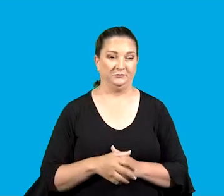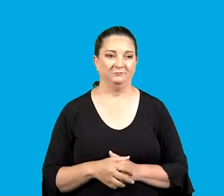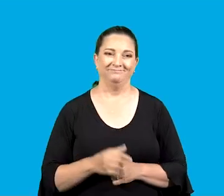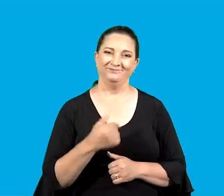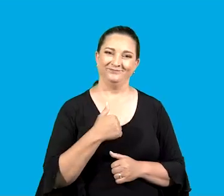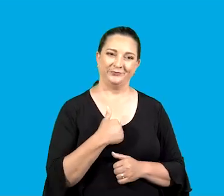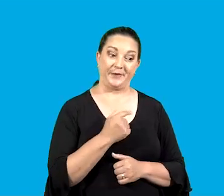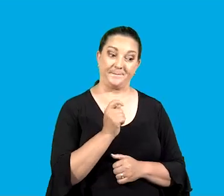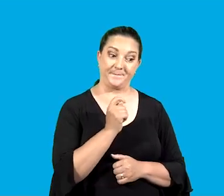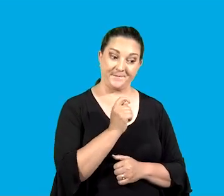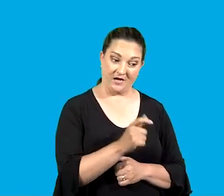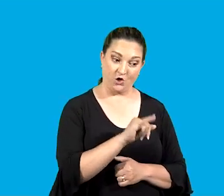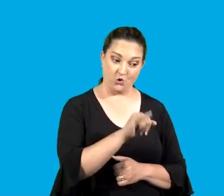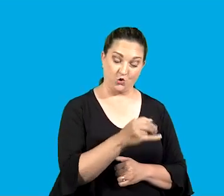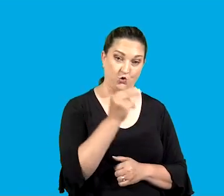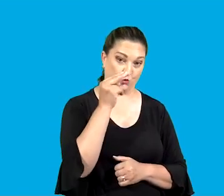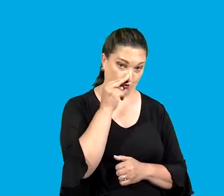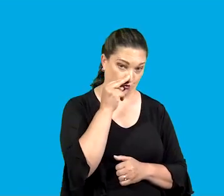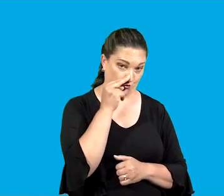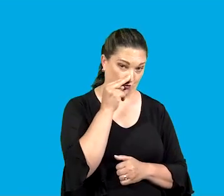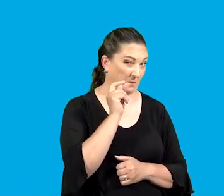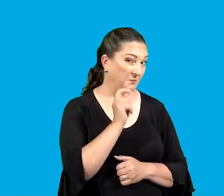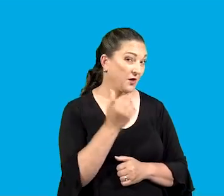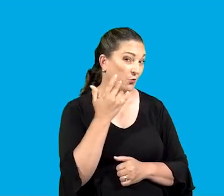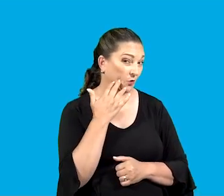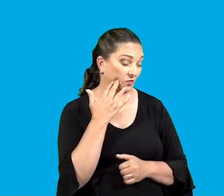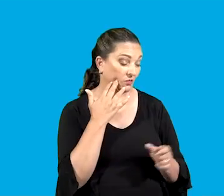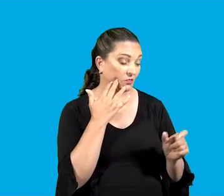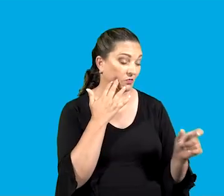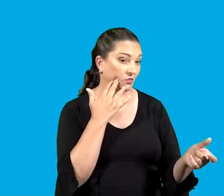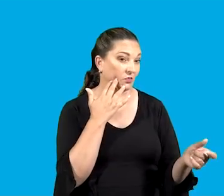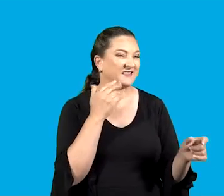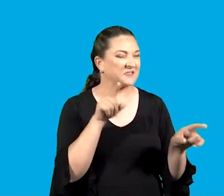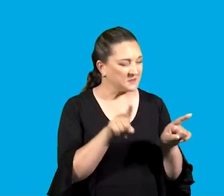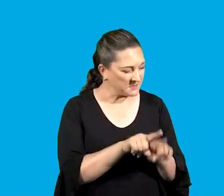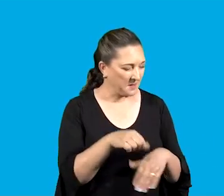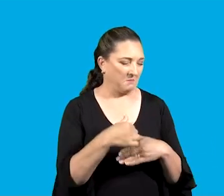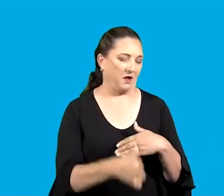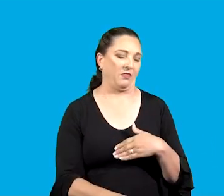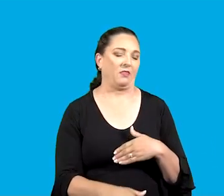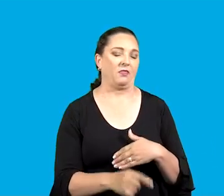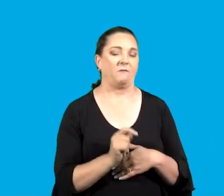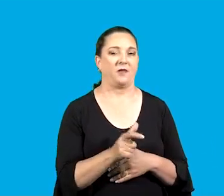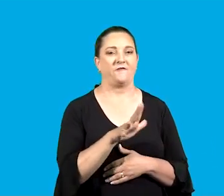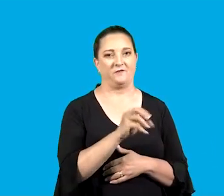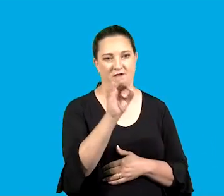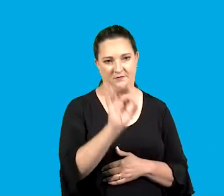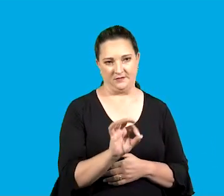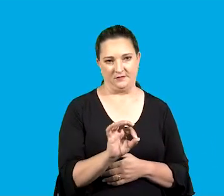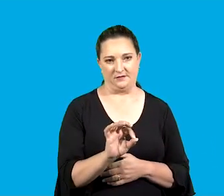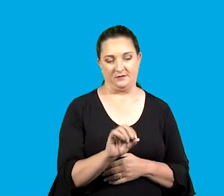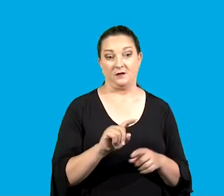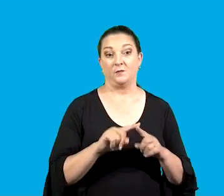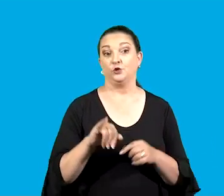If I buy goods in June, I'll pay 50% in June and 35%